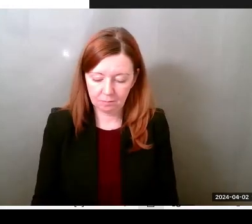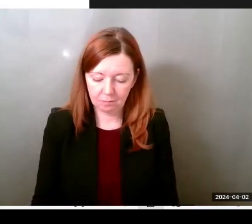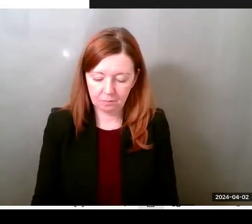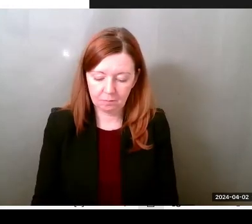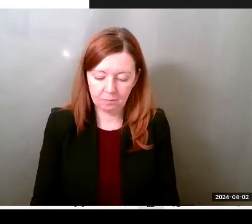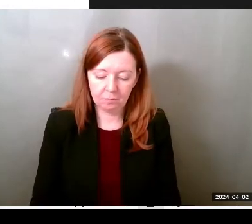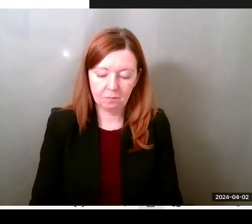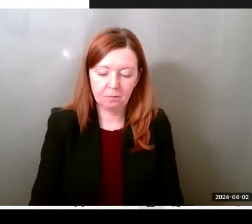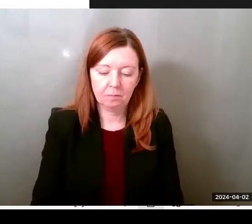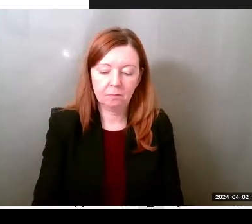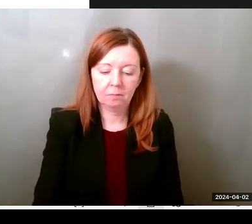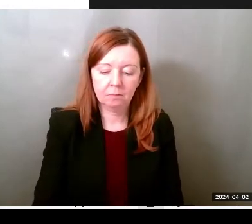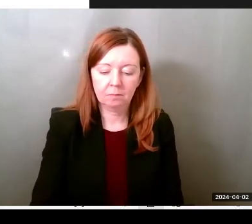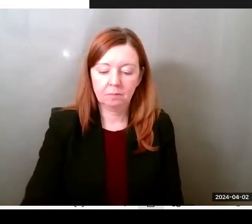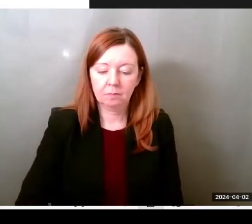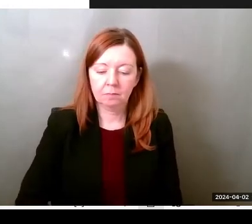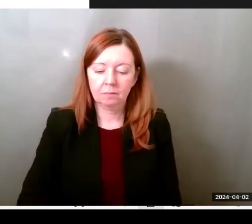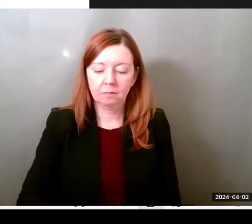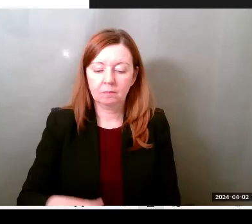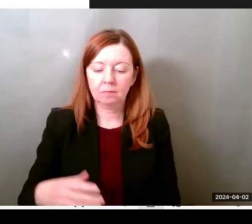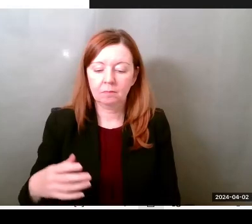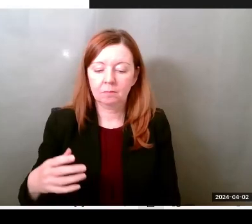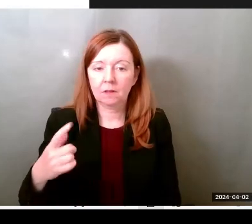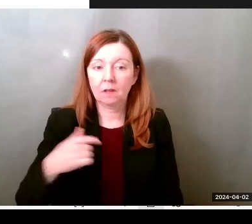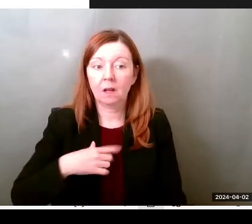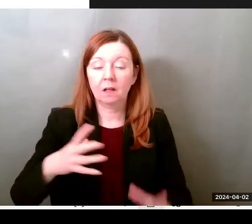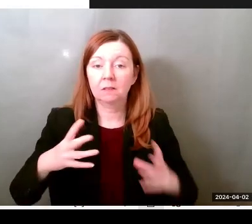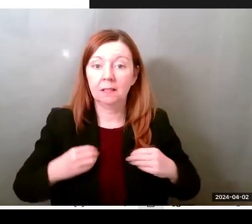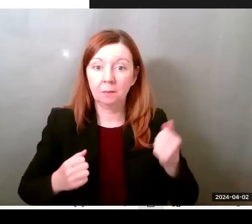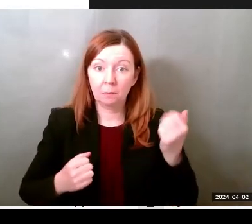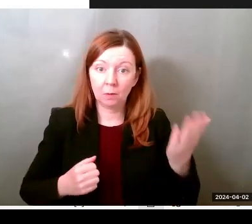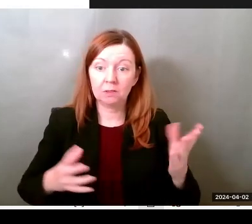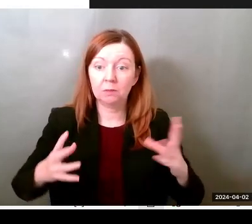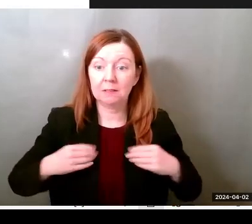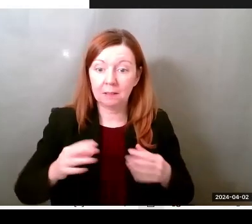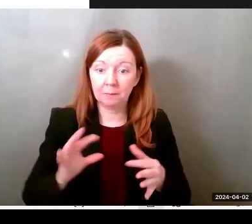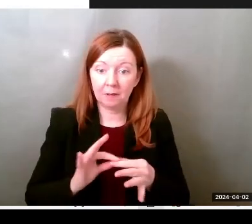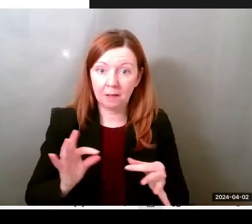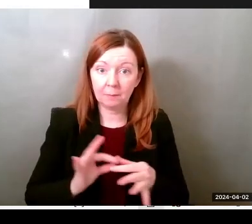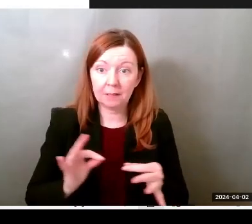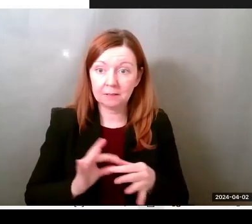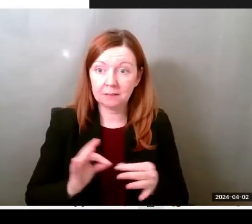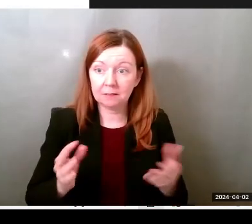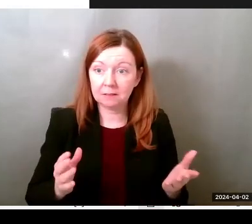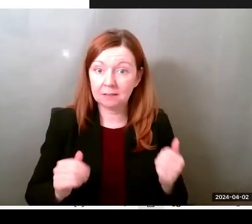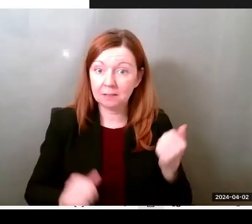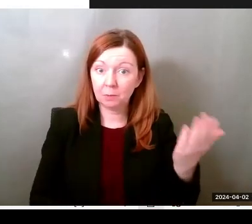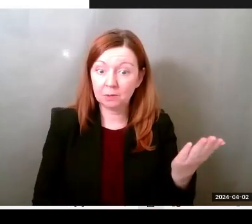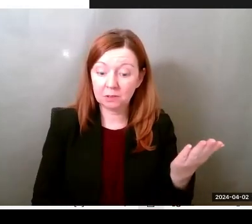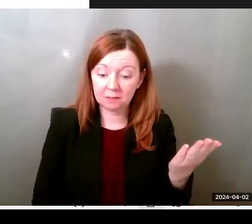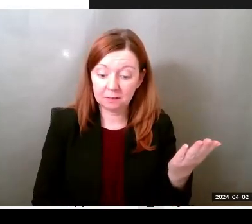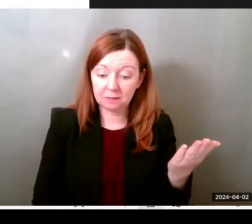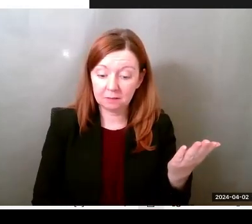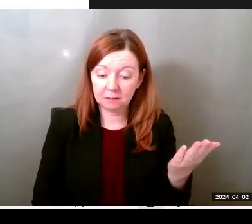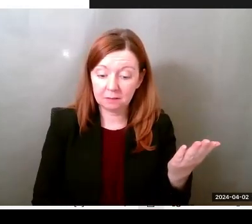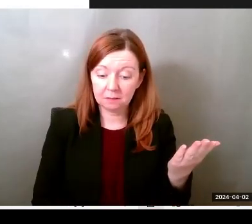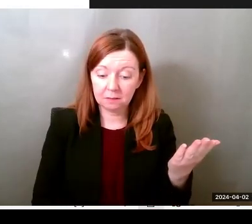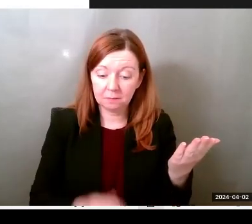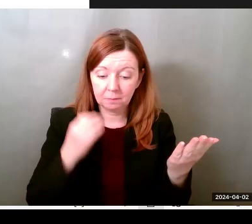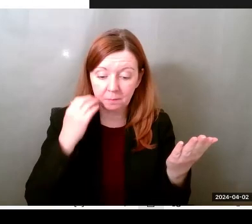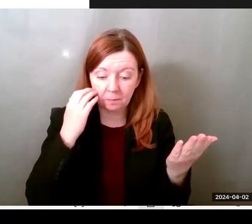With that, I'll take a motion to accept the comments. Is there a motion?